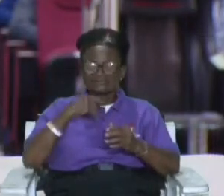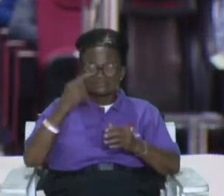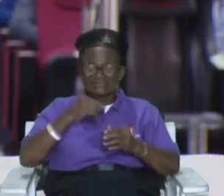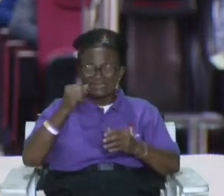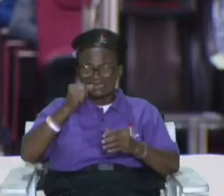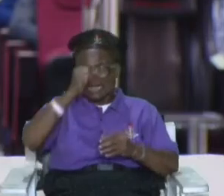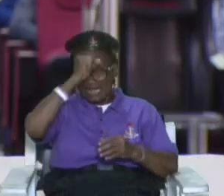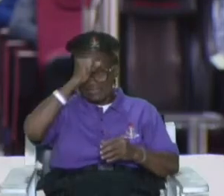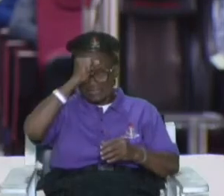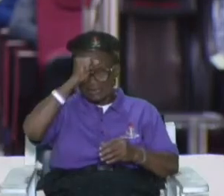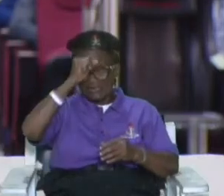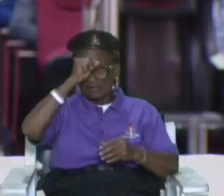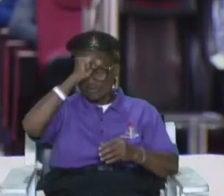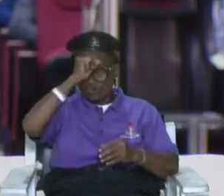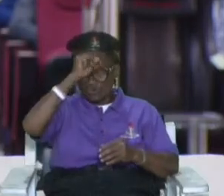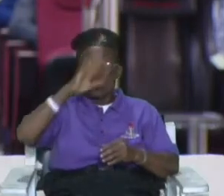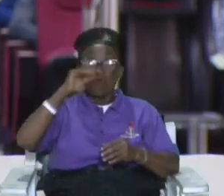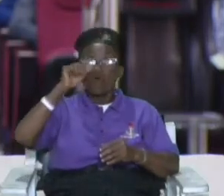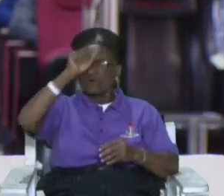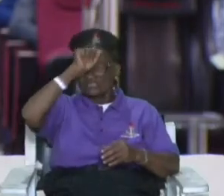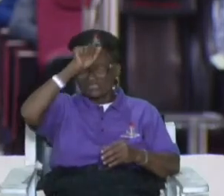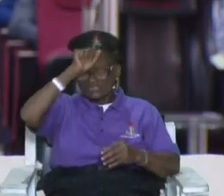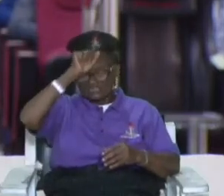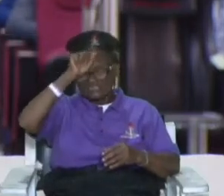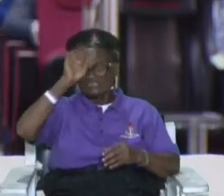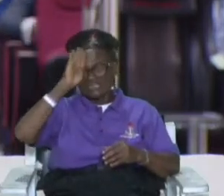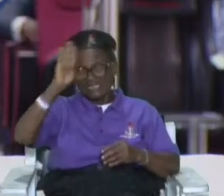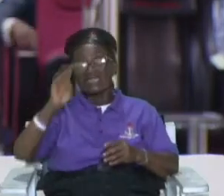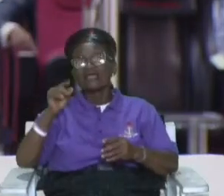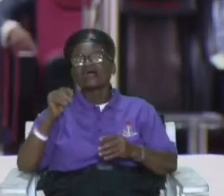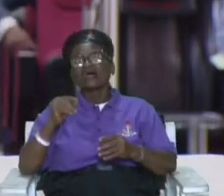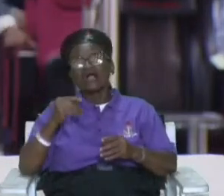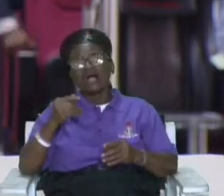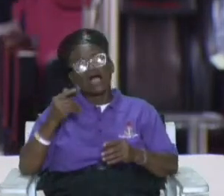the stooling stopped. Stand on your feet.